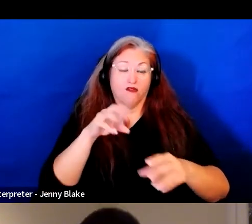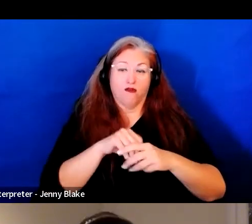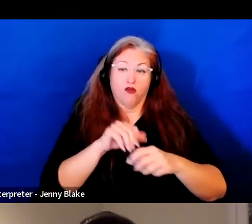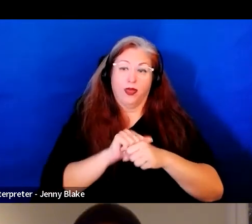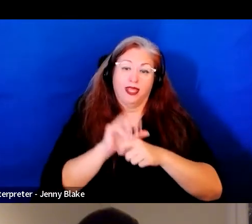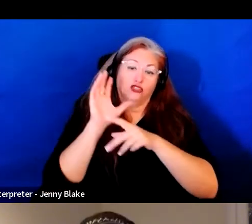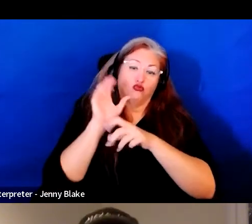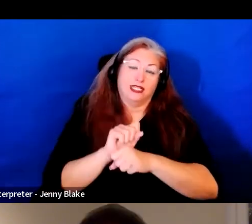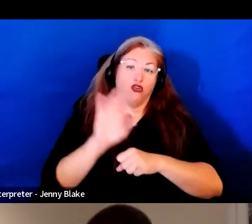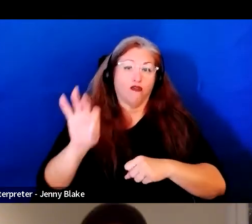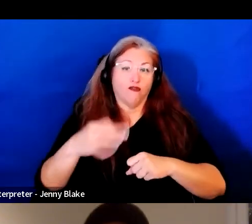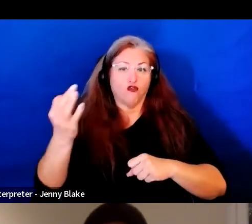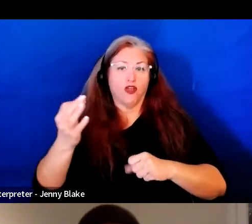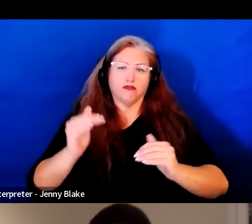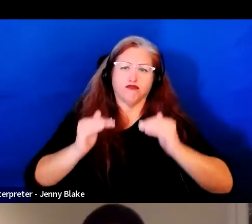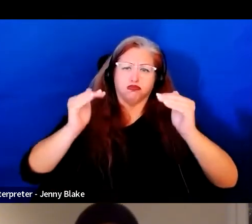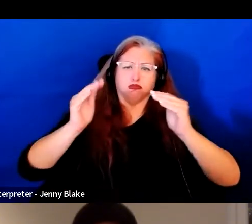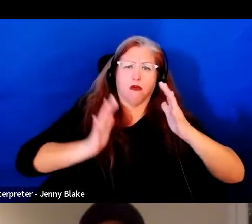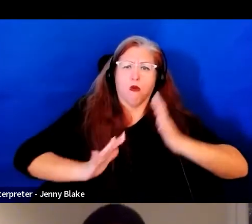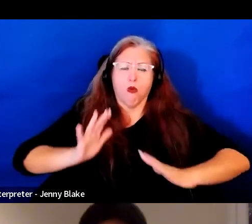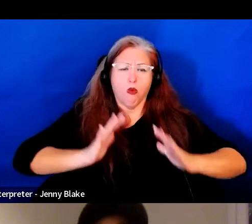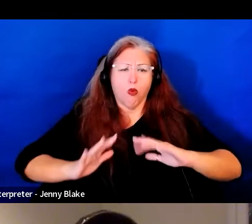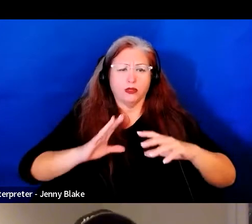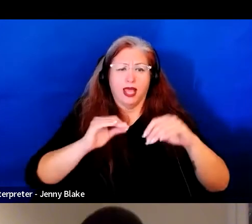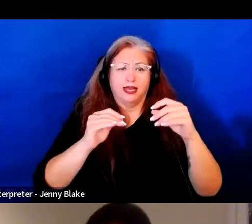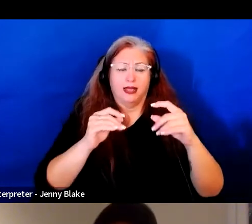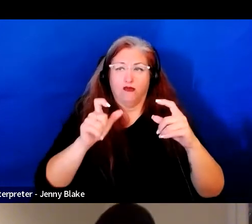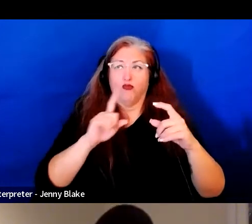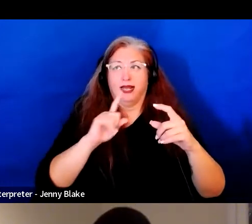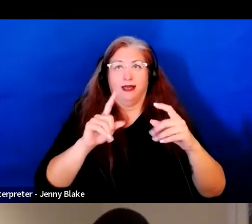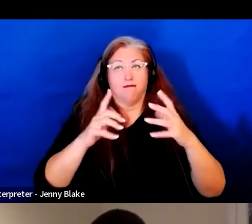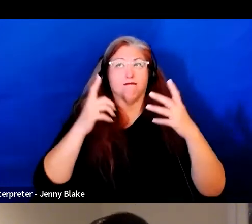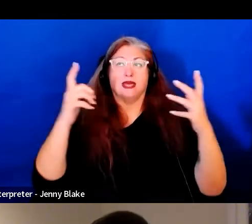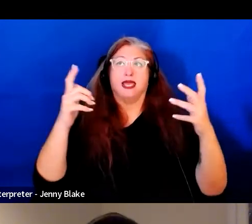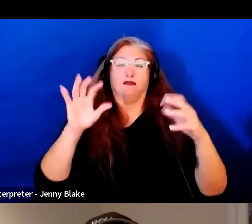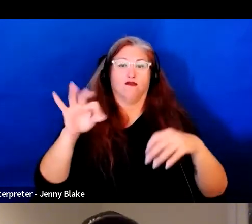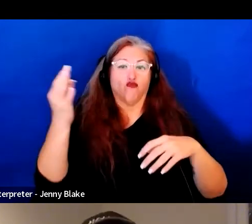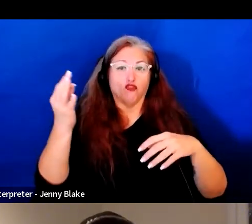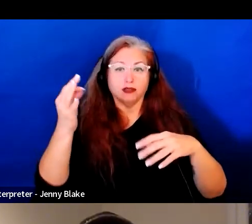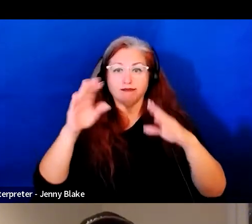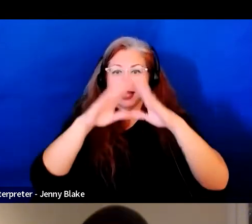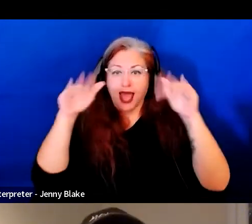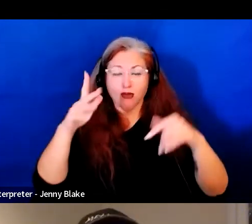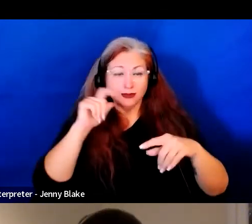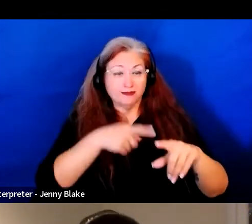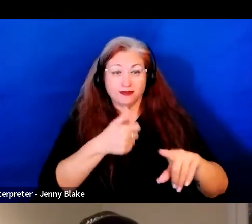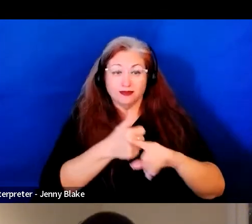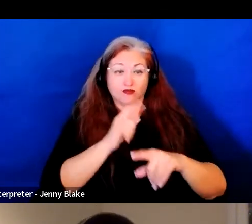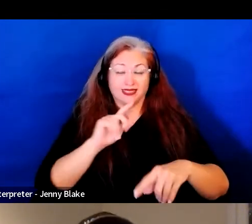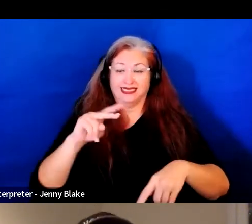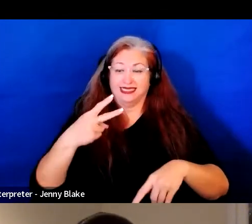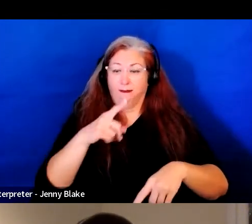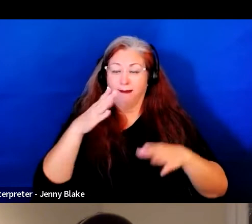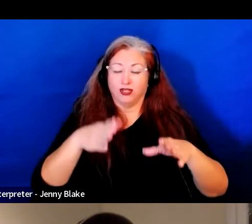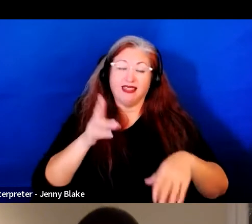traditional French haute couture, or a massive French house, really, because, he really was the second Black person